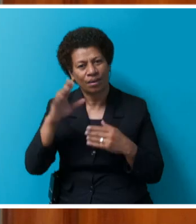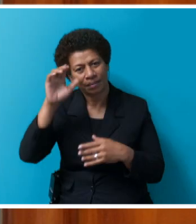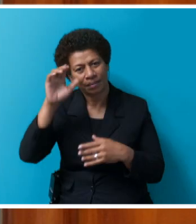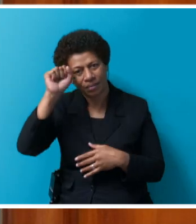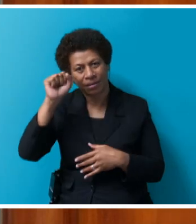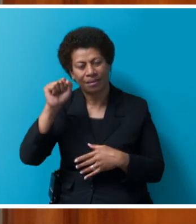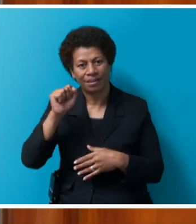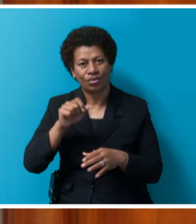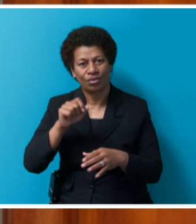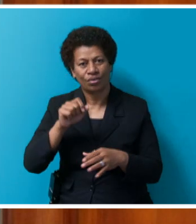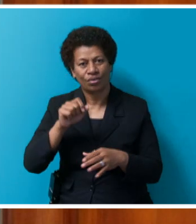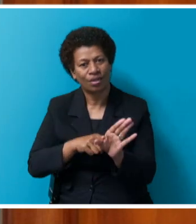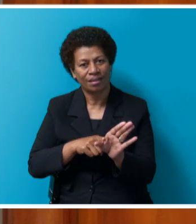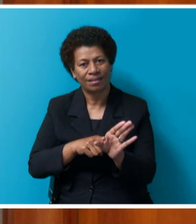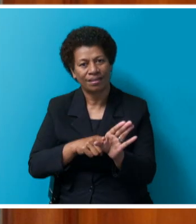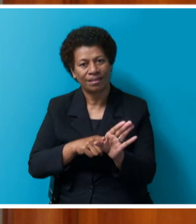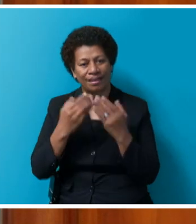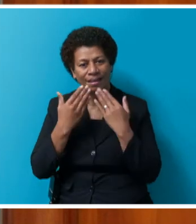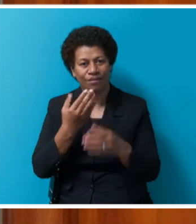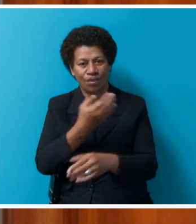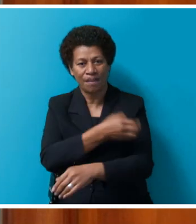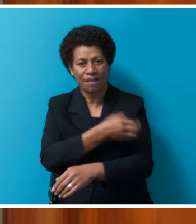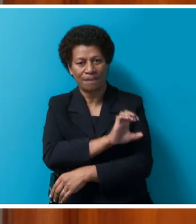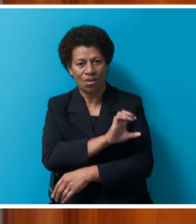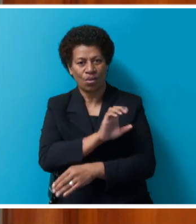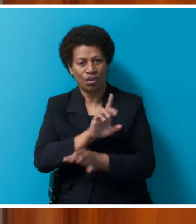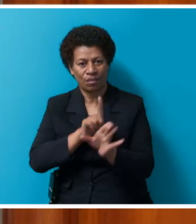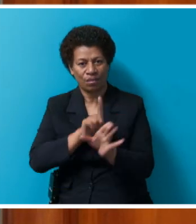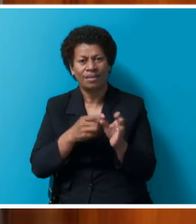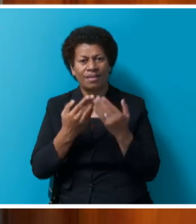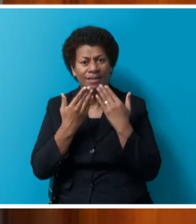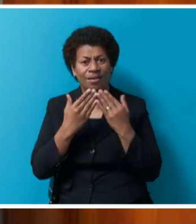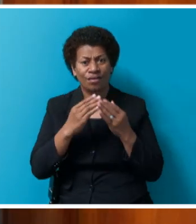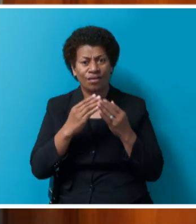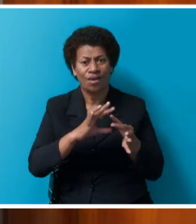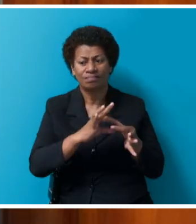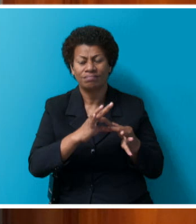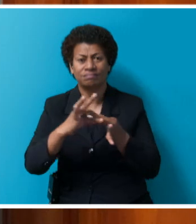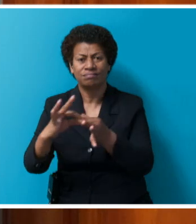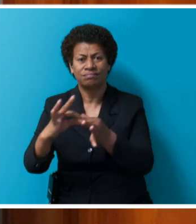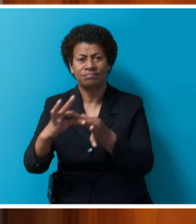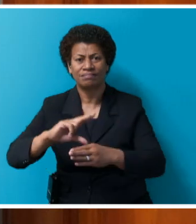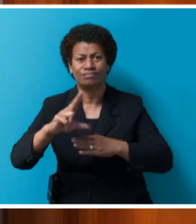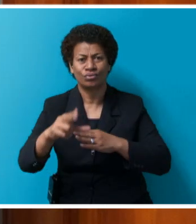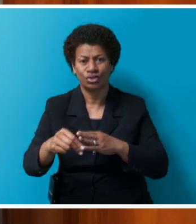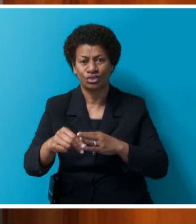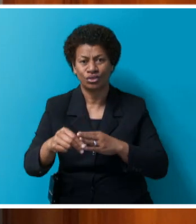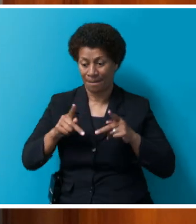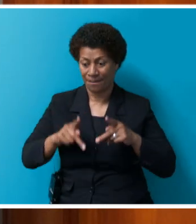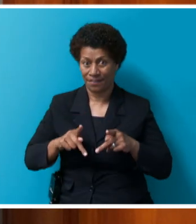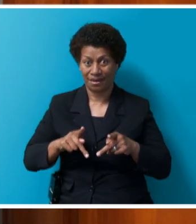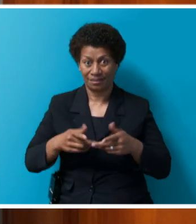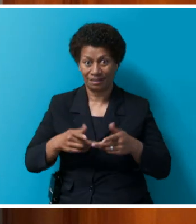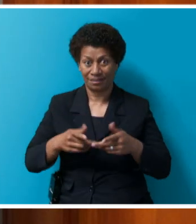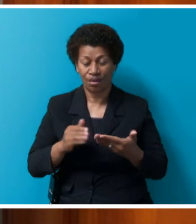for empowering our youth. Thank you for building that critical bridge between our present and our future, ensuring our